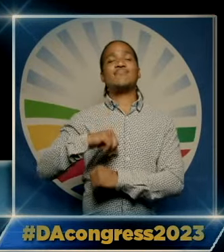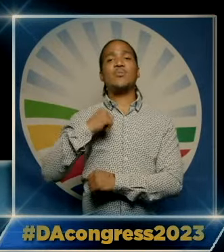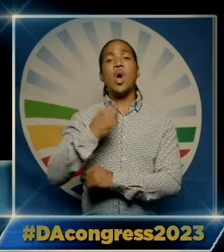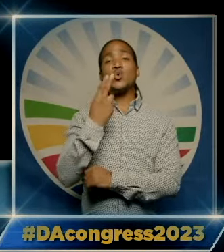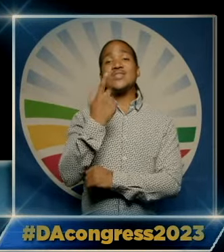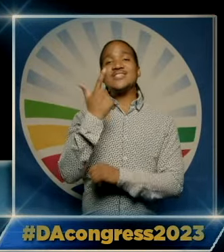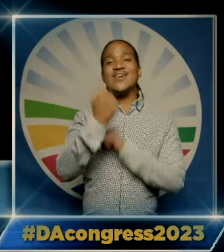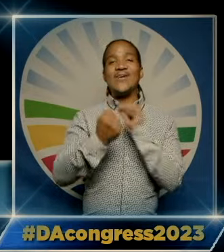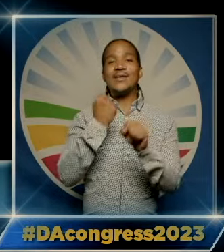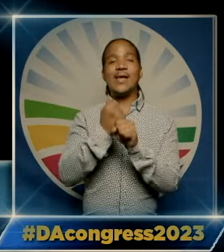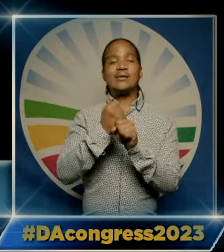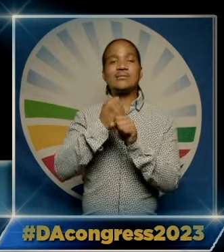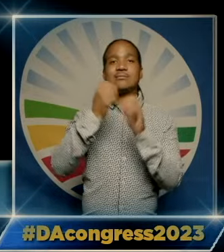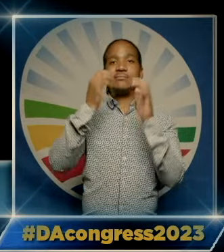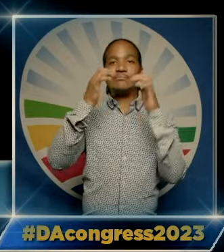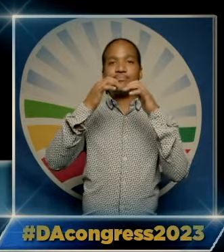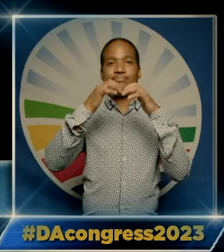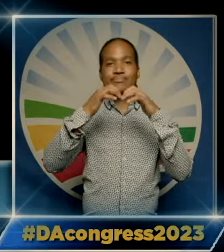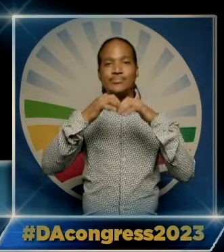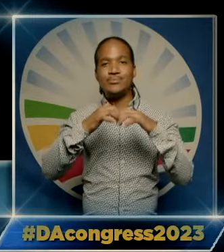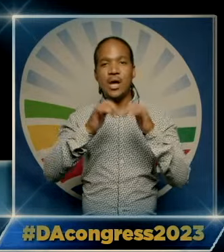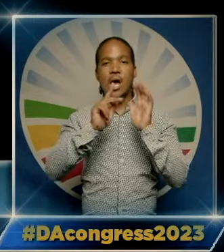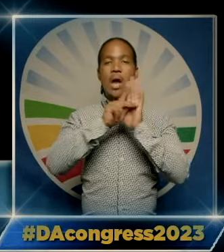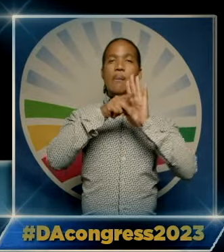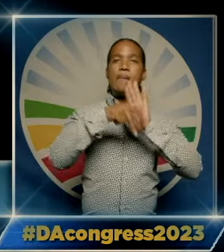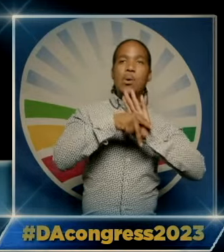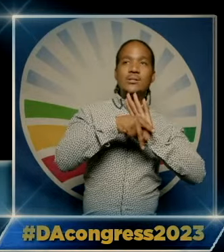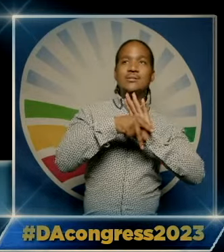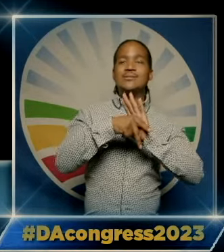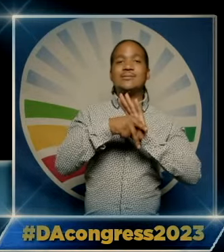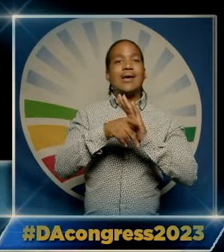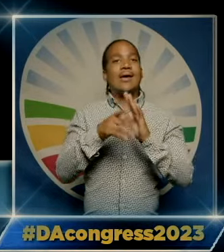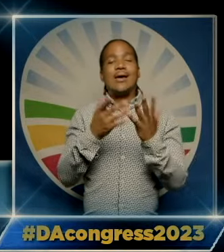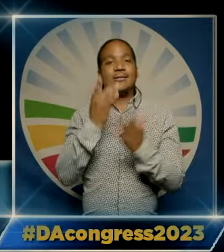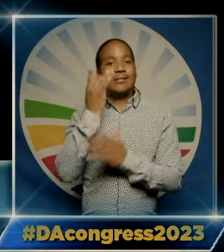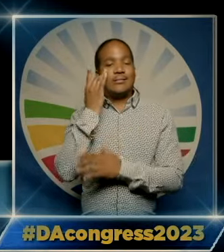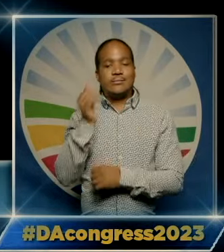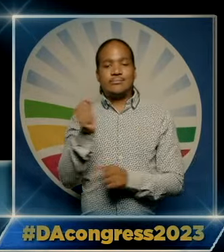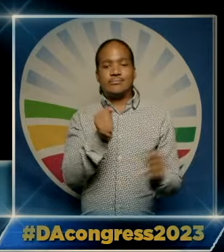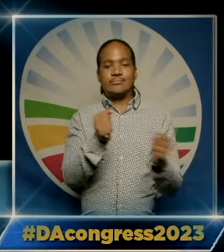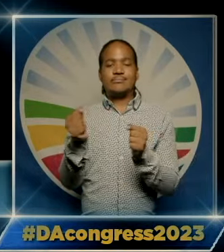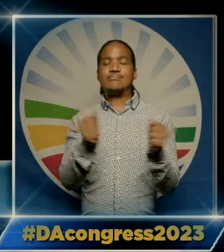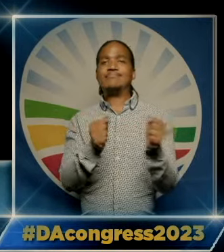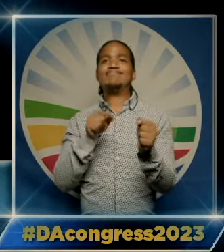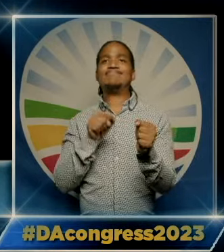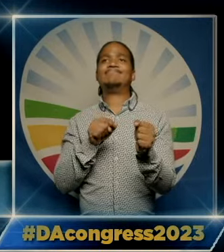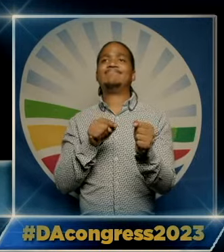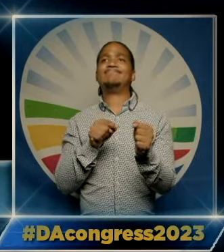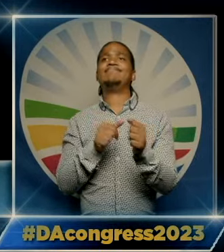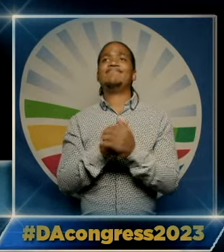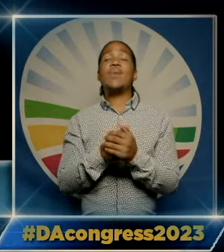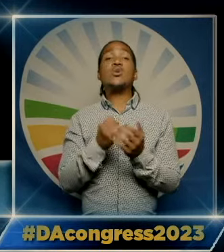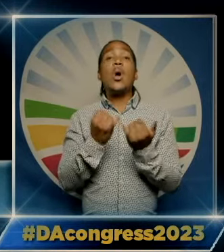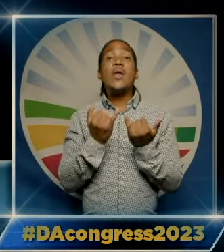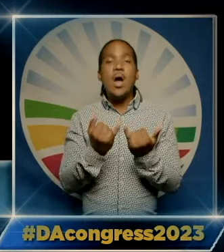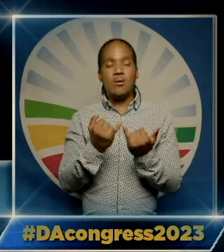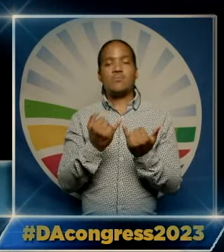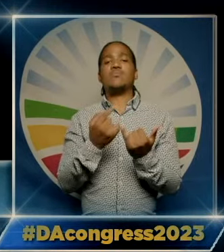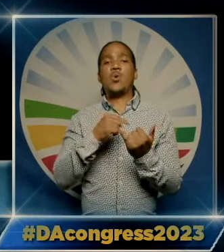years of destruction, policies, and cadre deployment are being painstakingly undone. We are